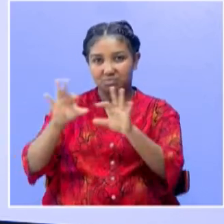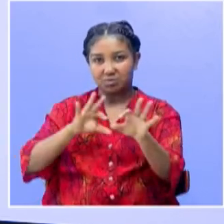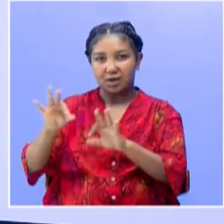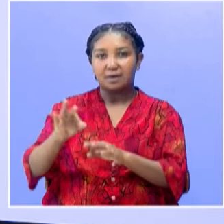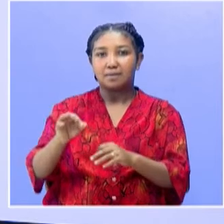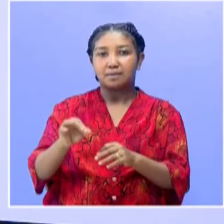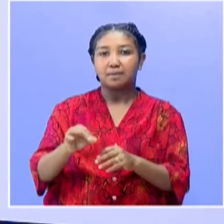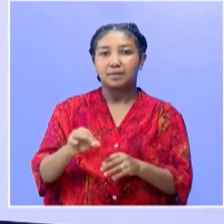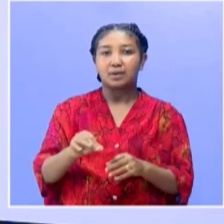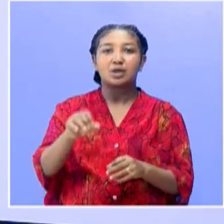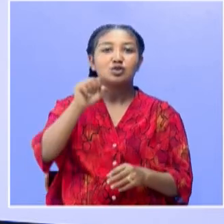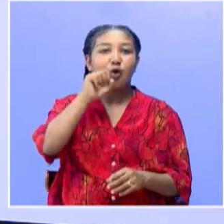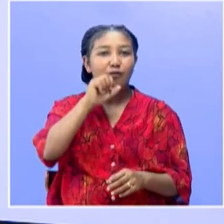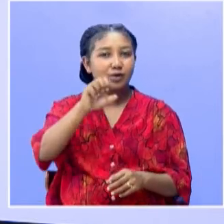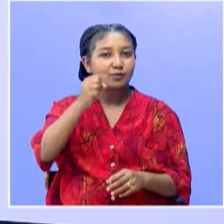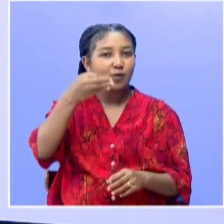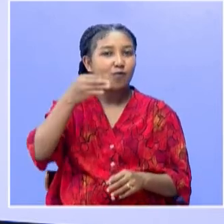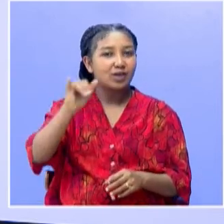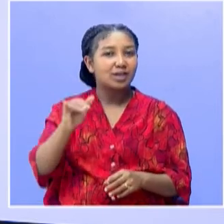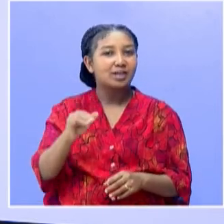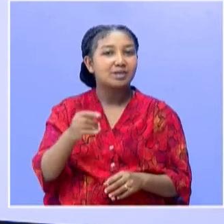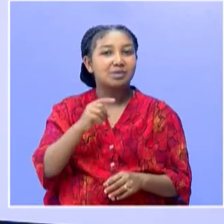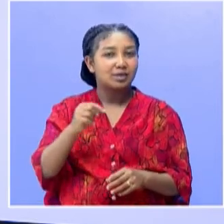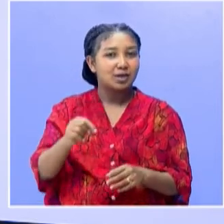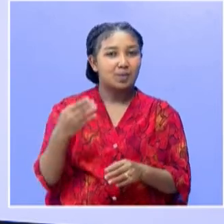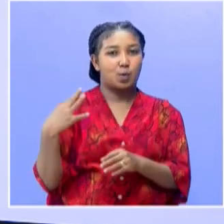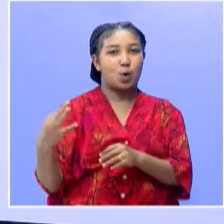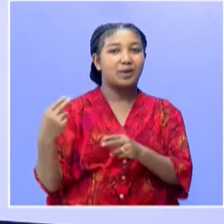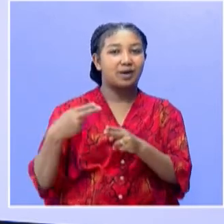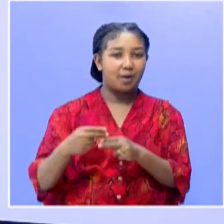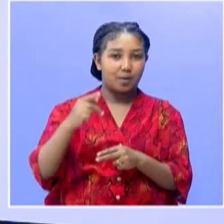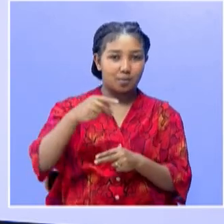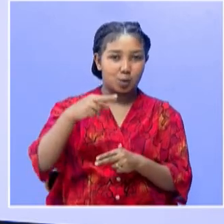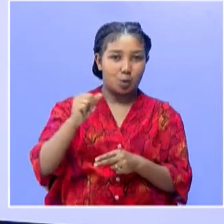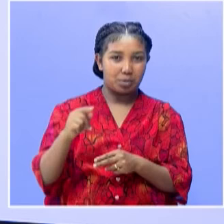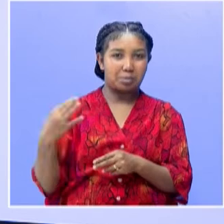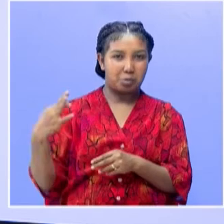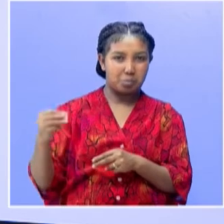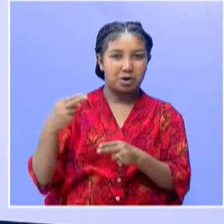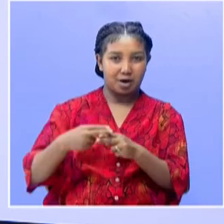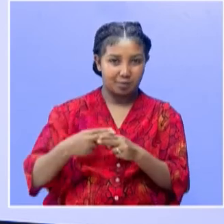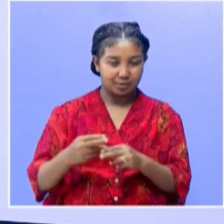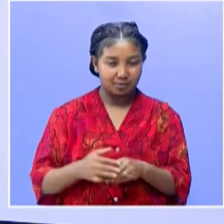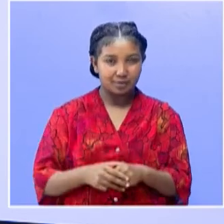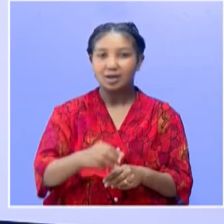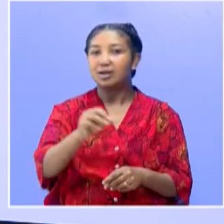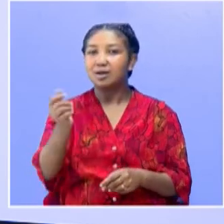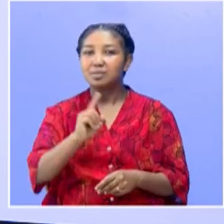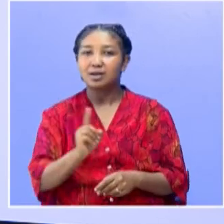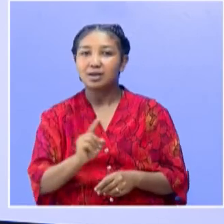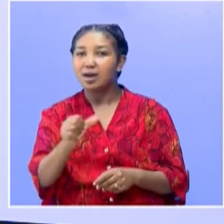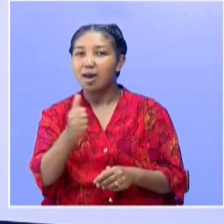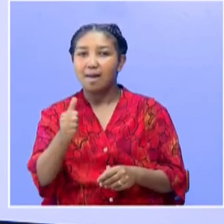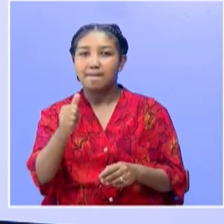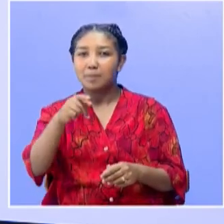Yeah? Sophie, very good. Sophie is a proper noun, right? What else? Find